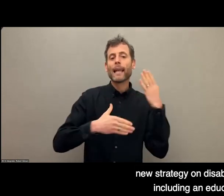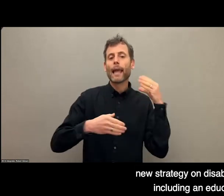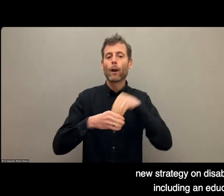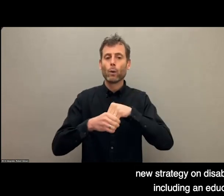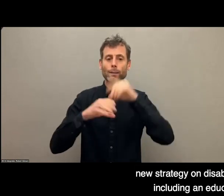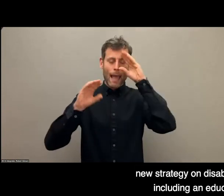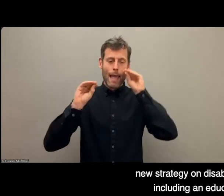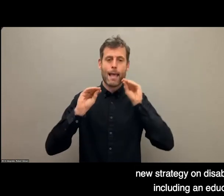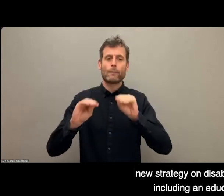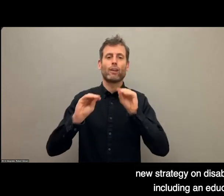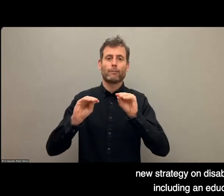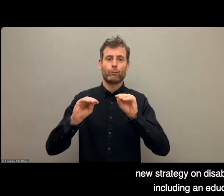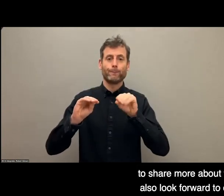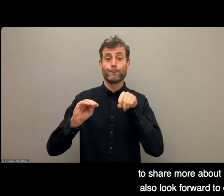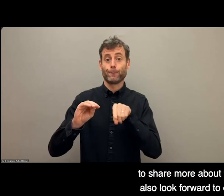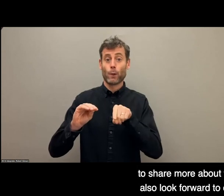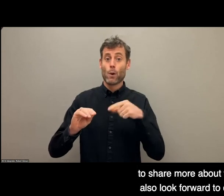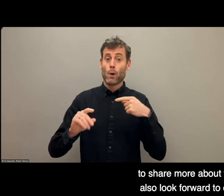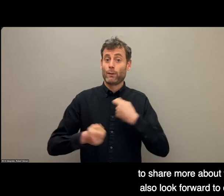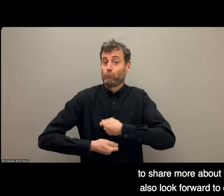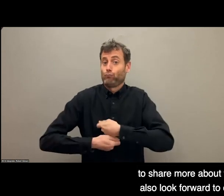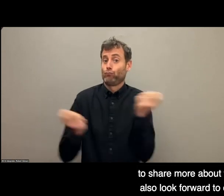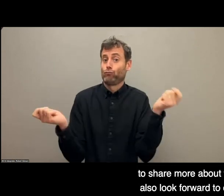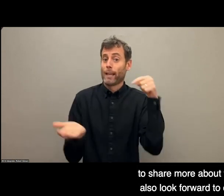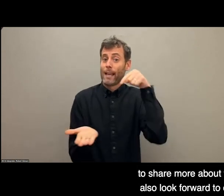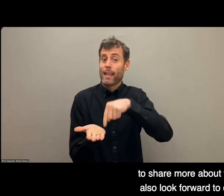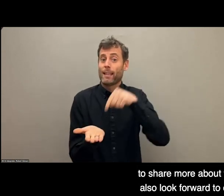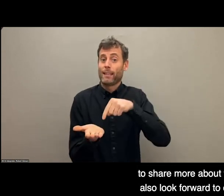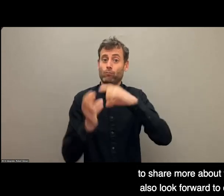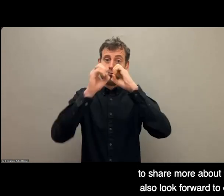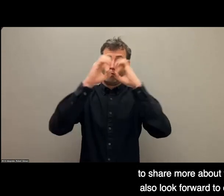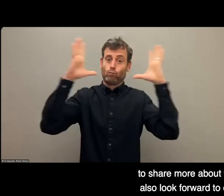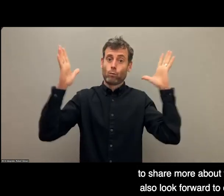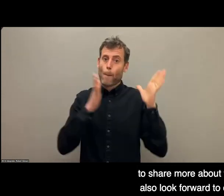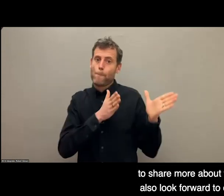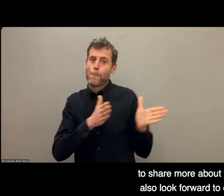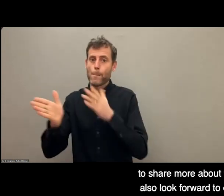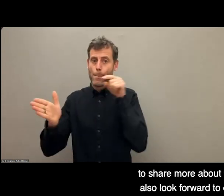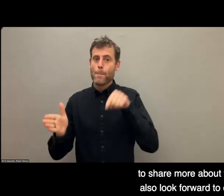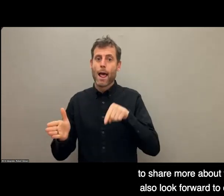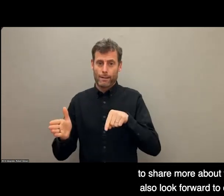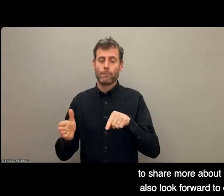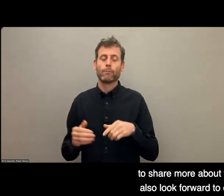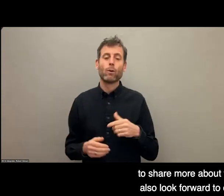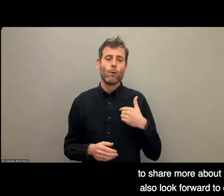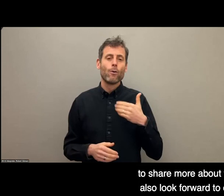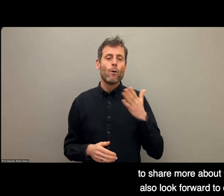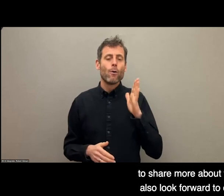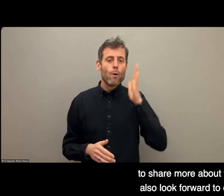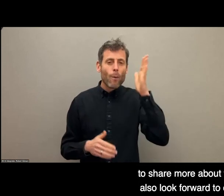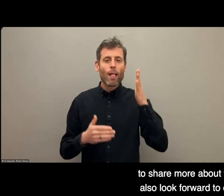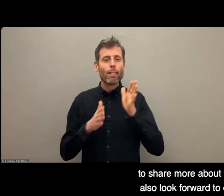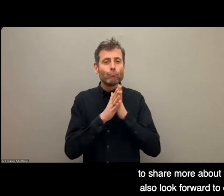education. We look forward to share more about this during the summit. We also look forward